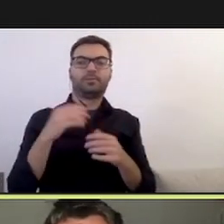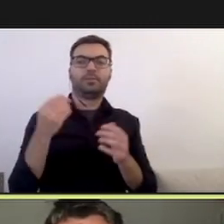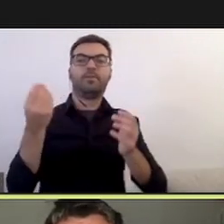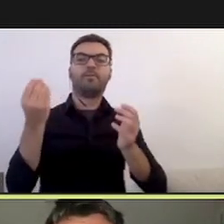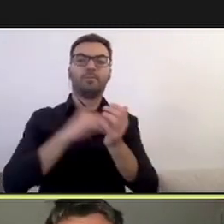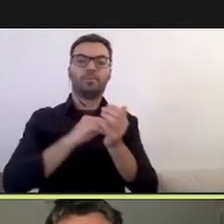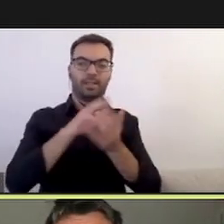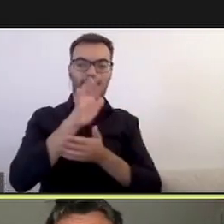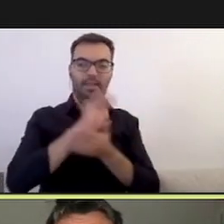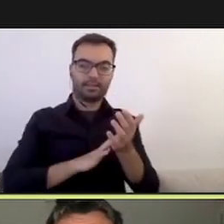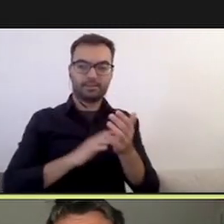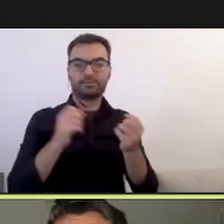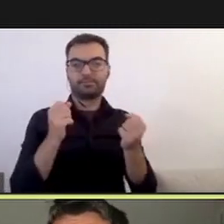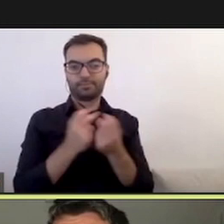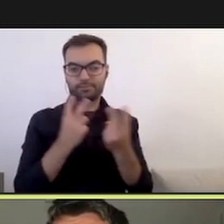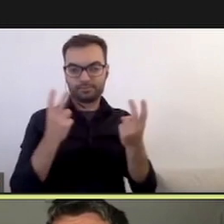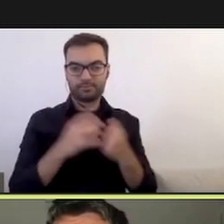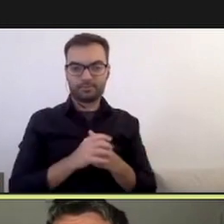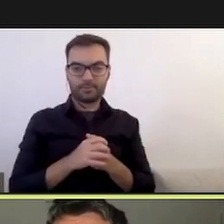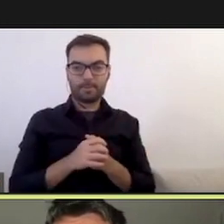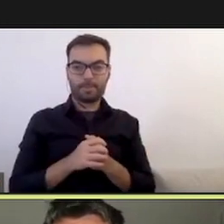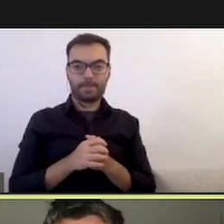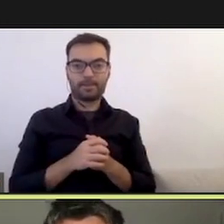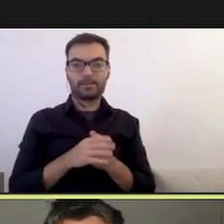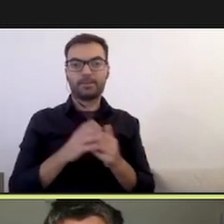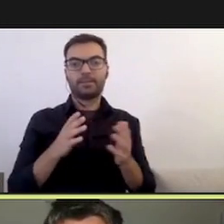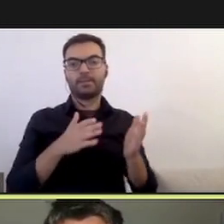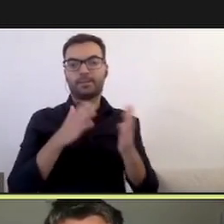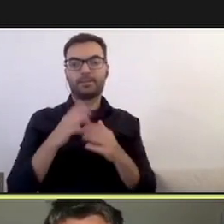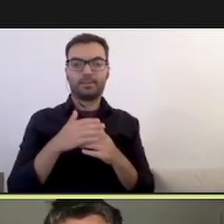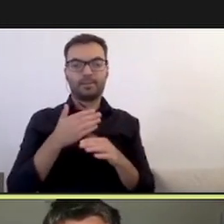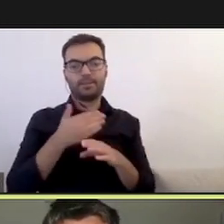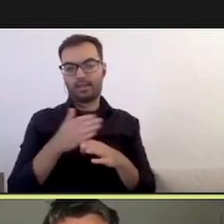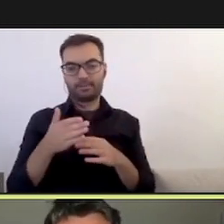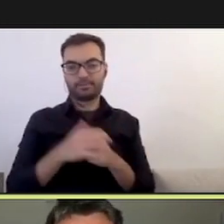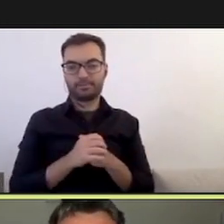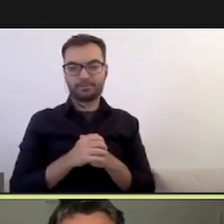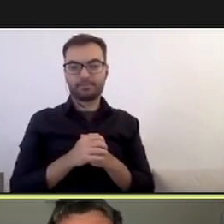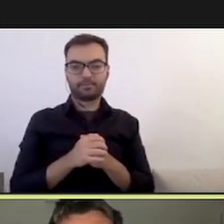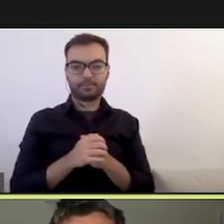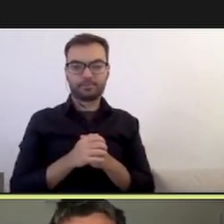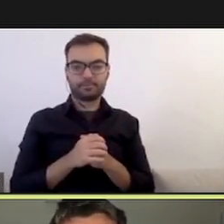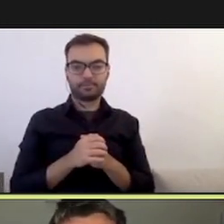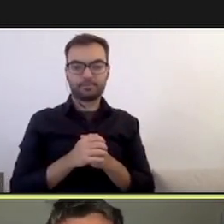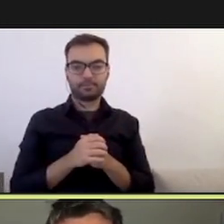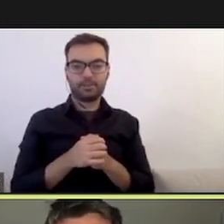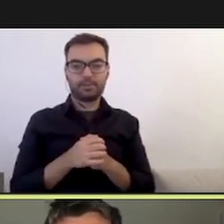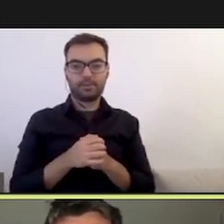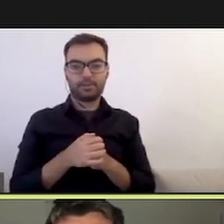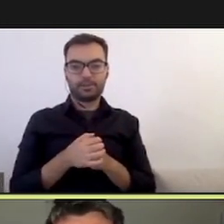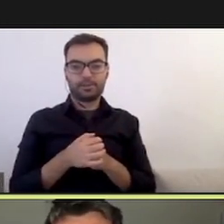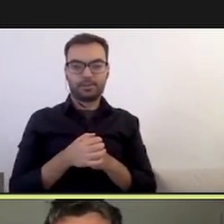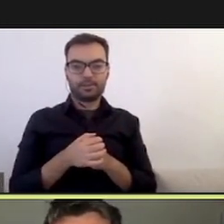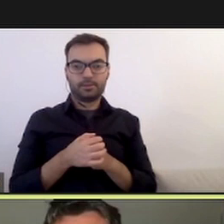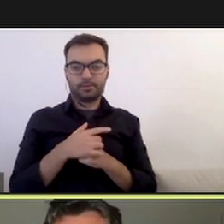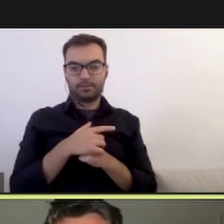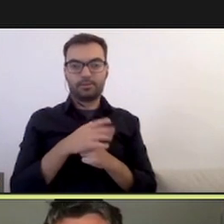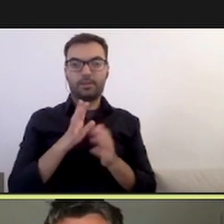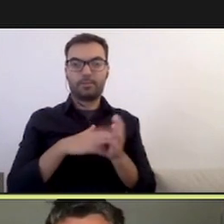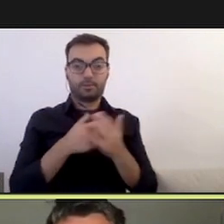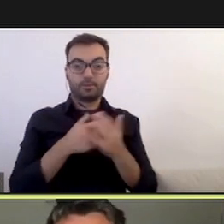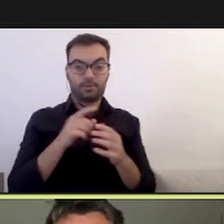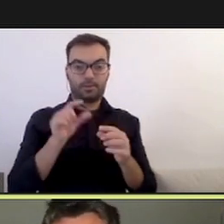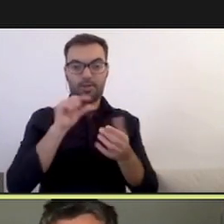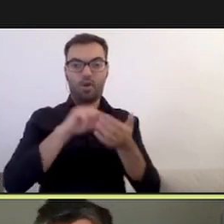text. The same. Let's jump the further. So we, for example, here there is some, for example,